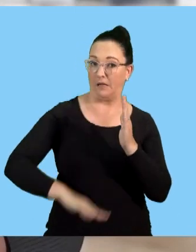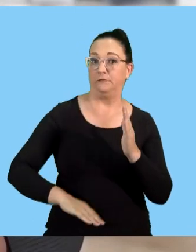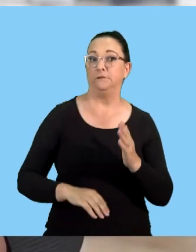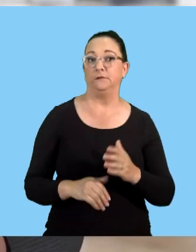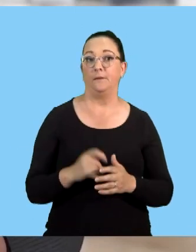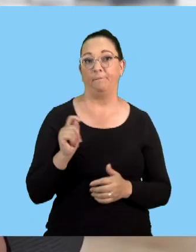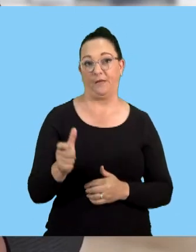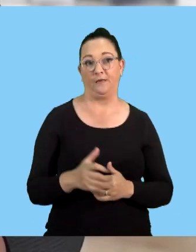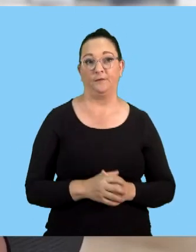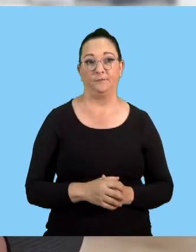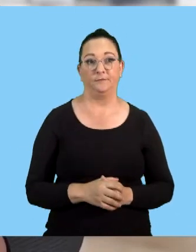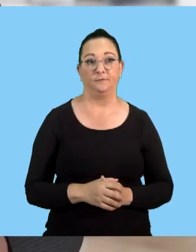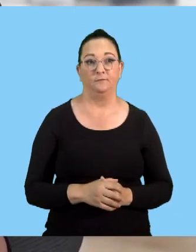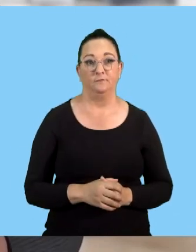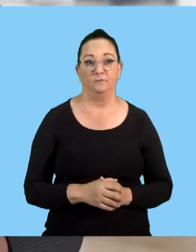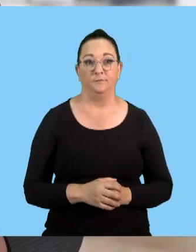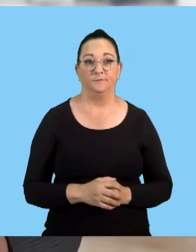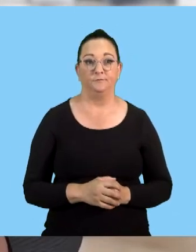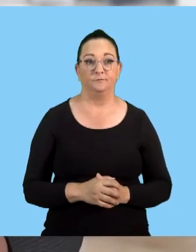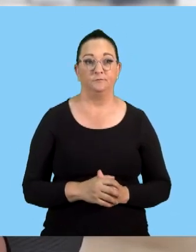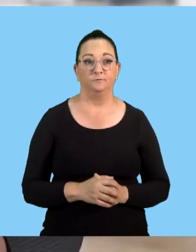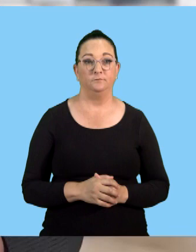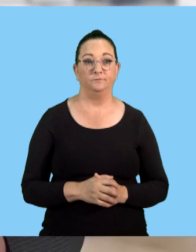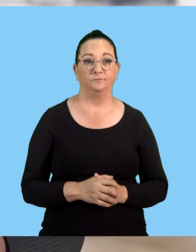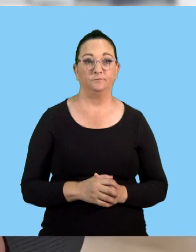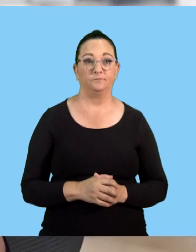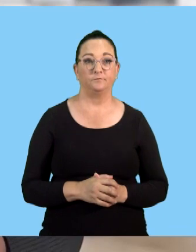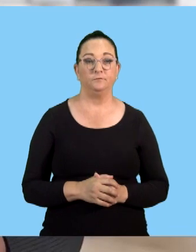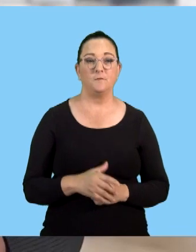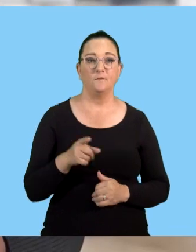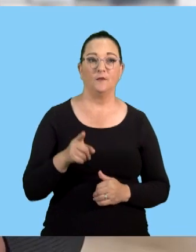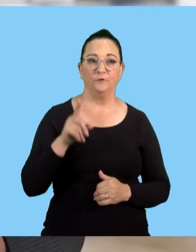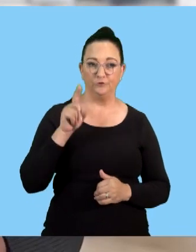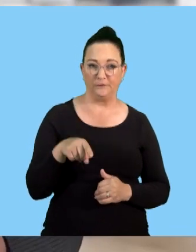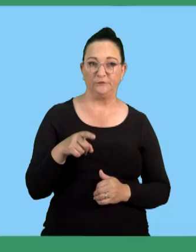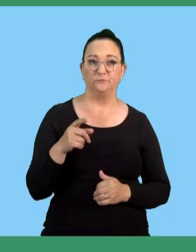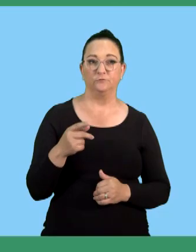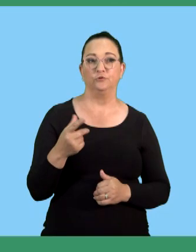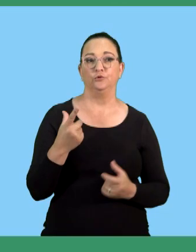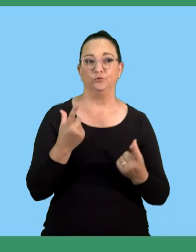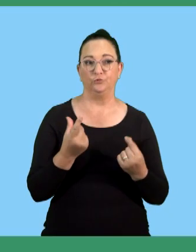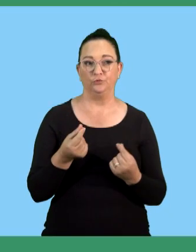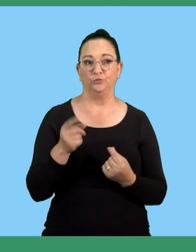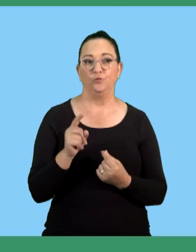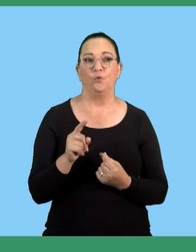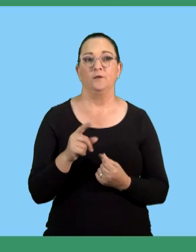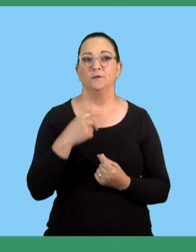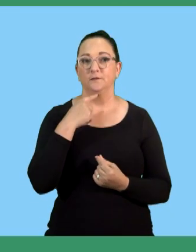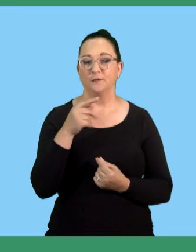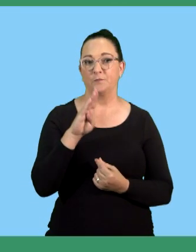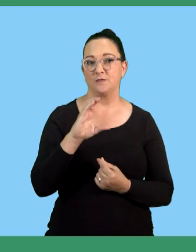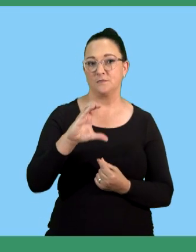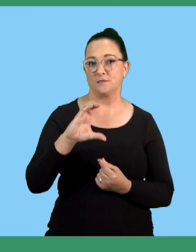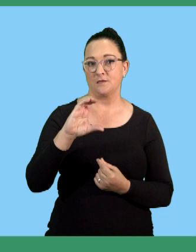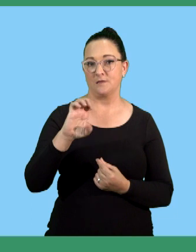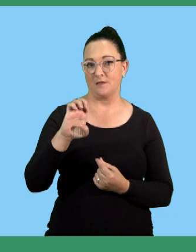that we have to pay, maybe be it a fee or what. Right, we should also recommend the provisions of